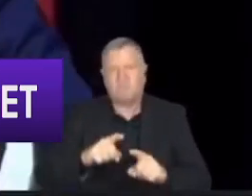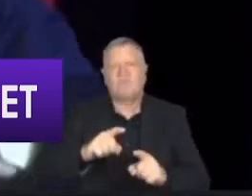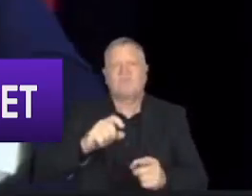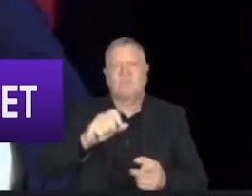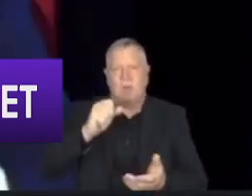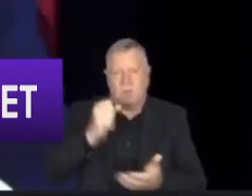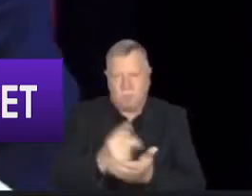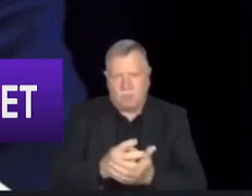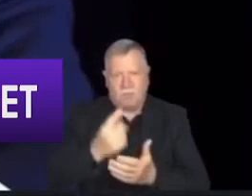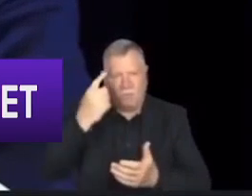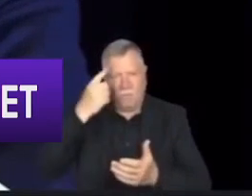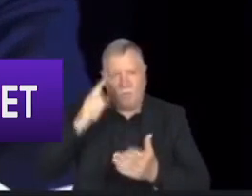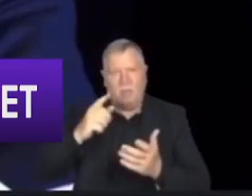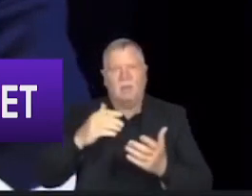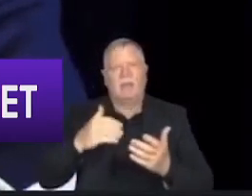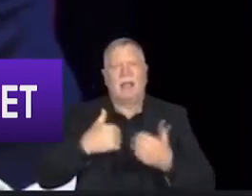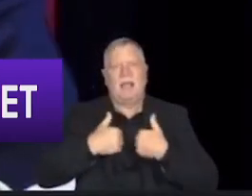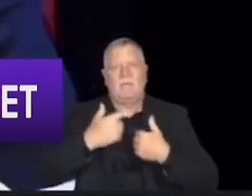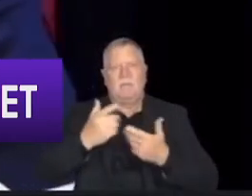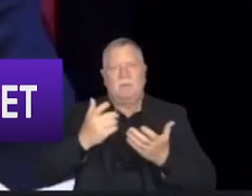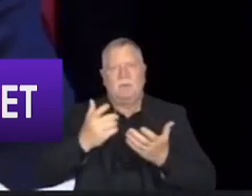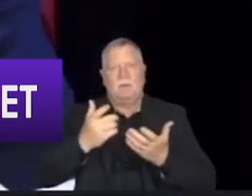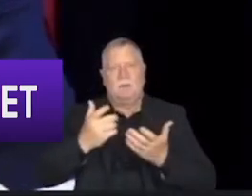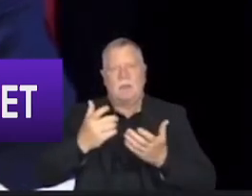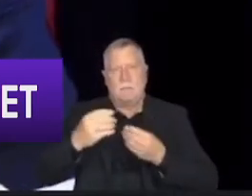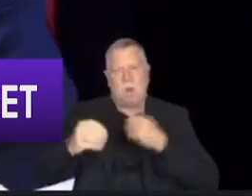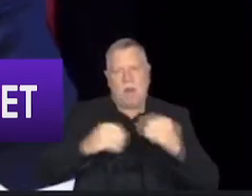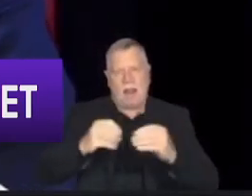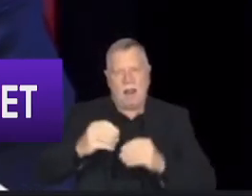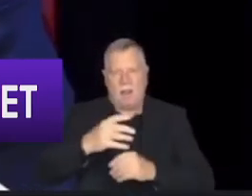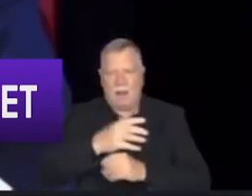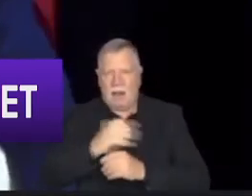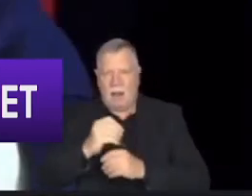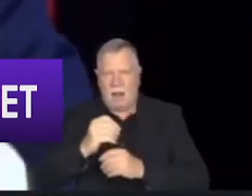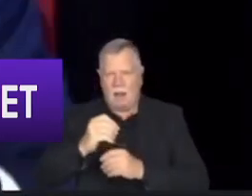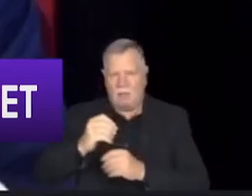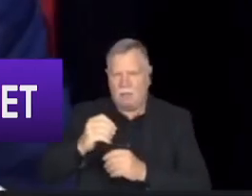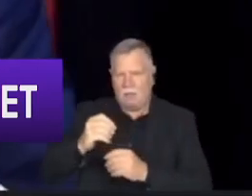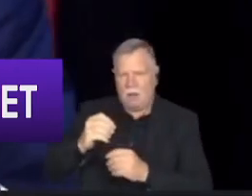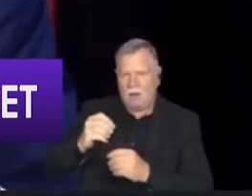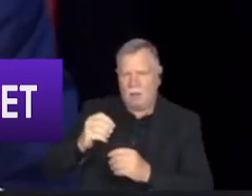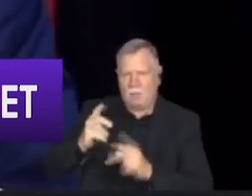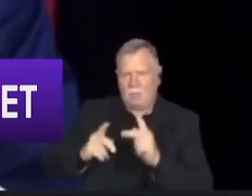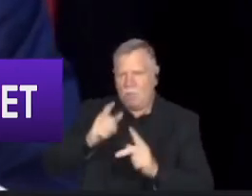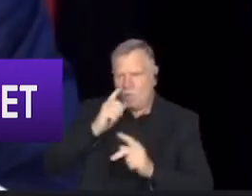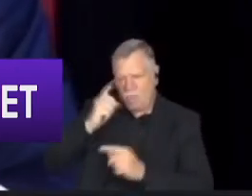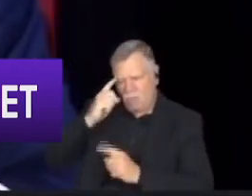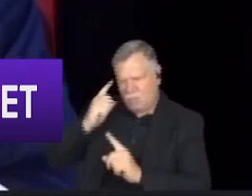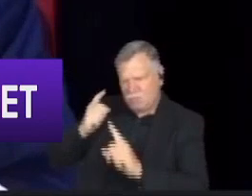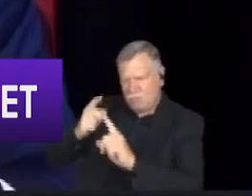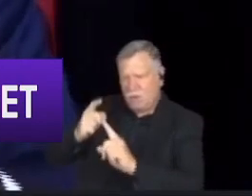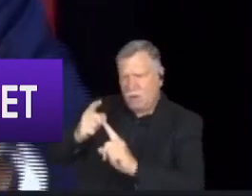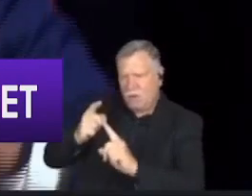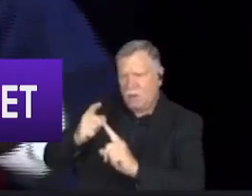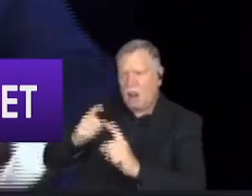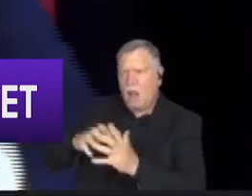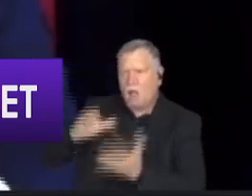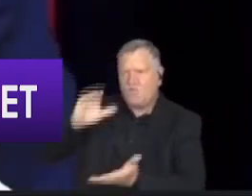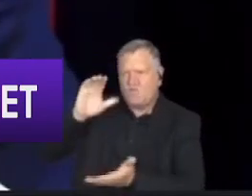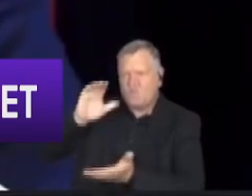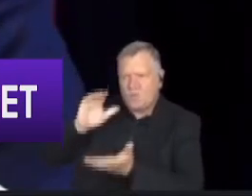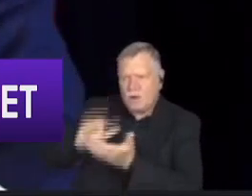$95 million to continue the public service reform, $35 million for the classification and compensation plan